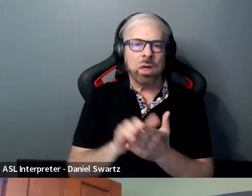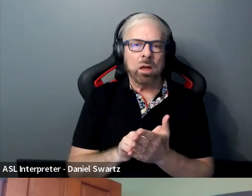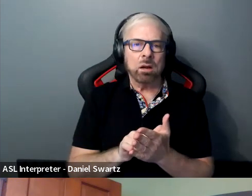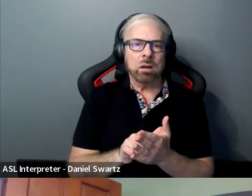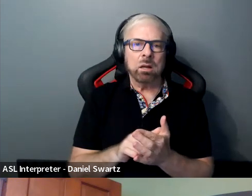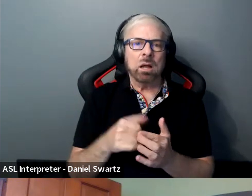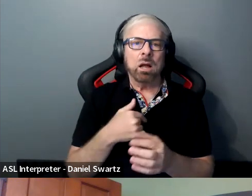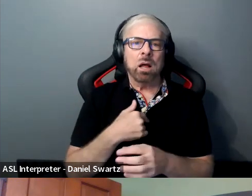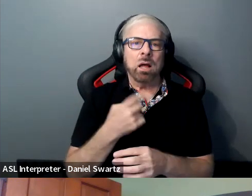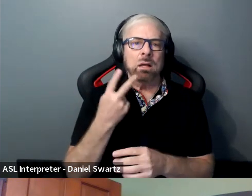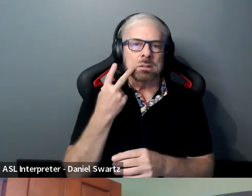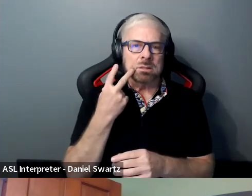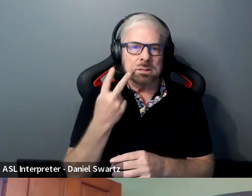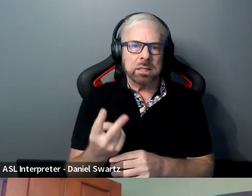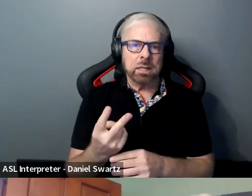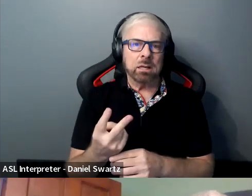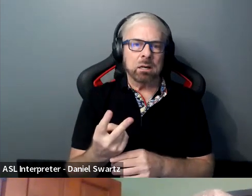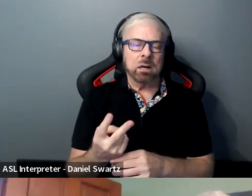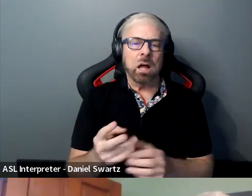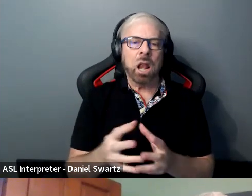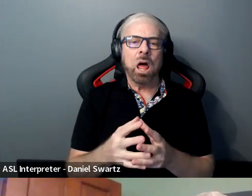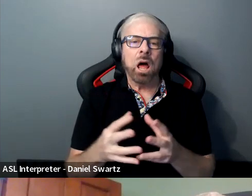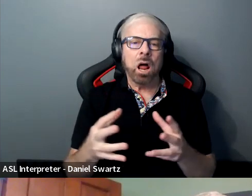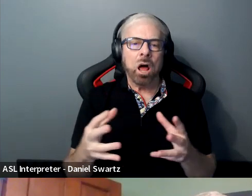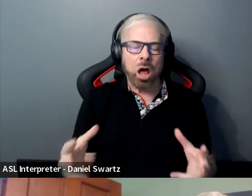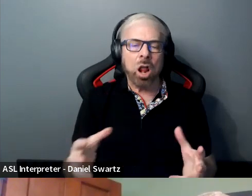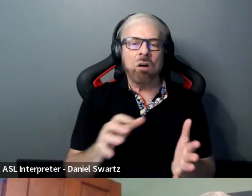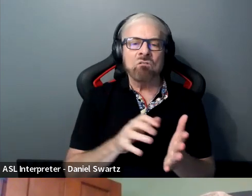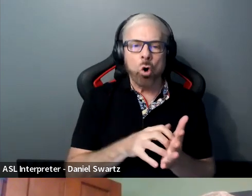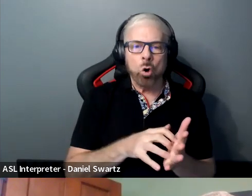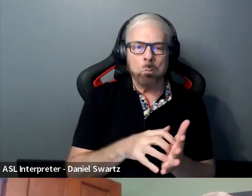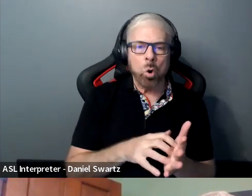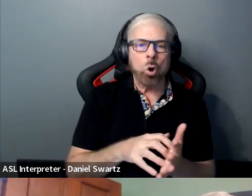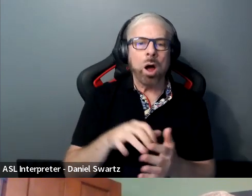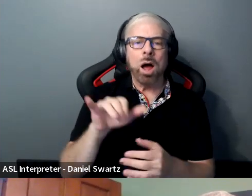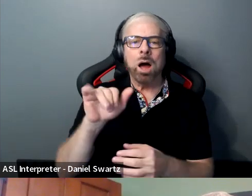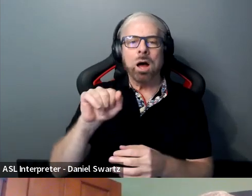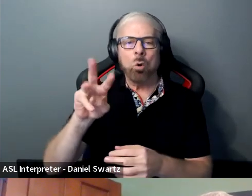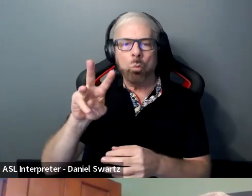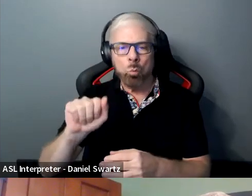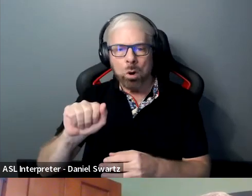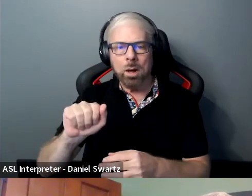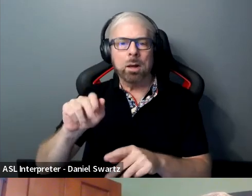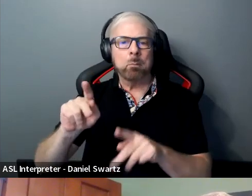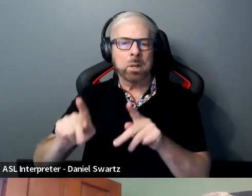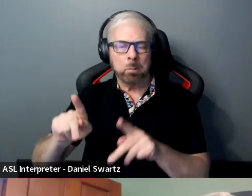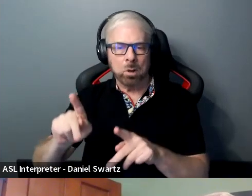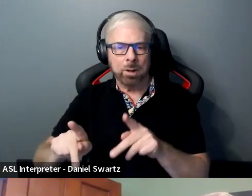I see that there are a lot of vulnerable Iowans, and I guess I can't understand